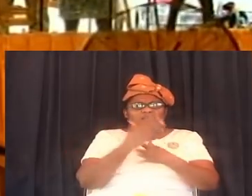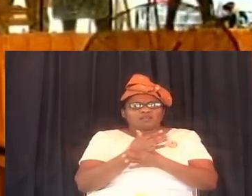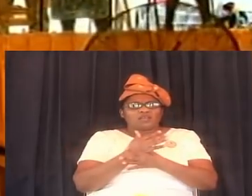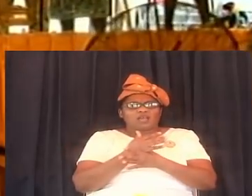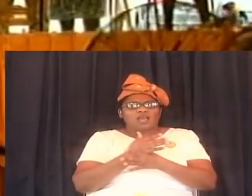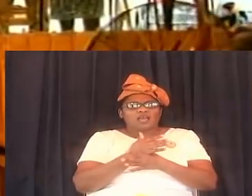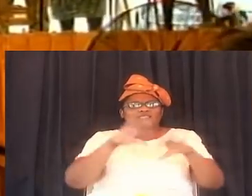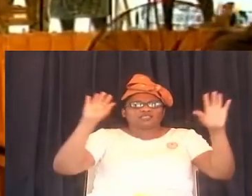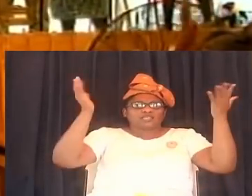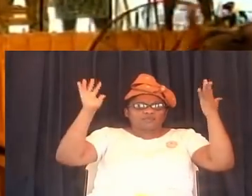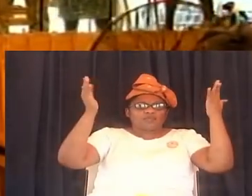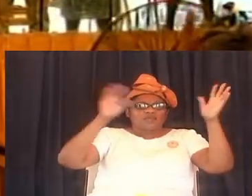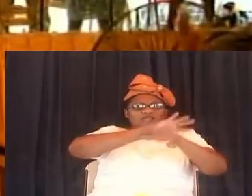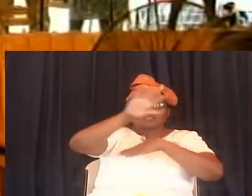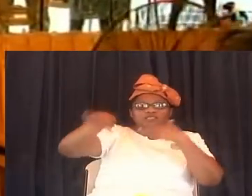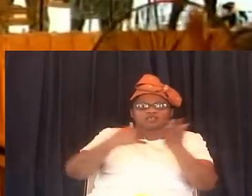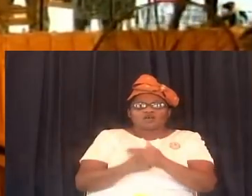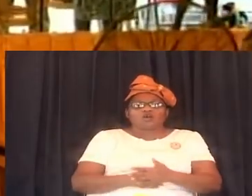all ye people.